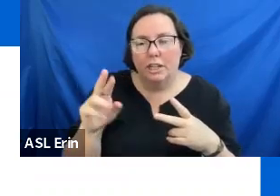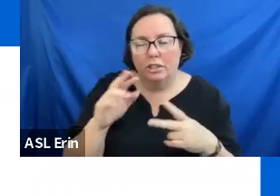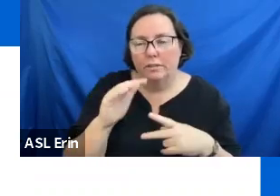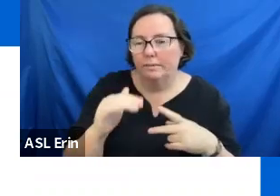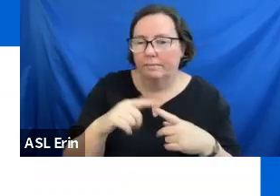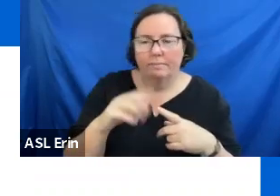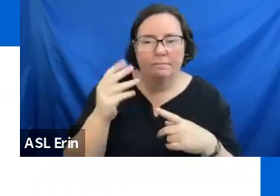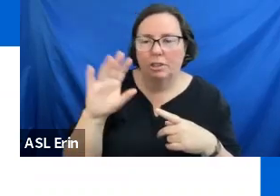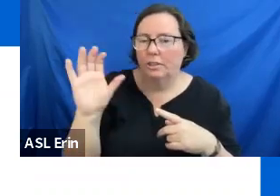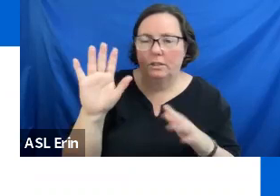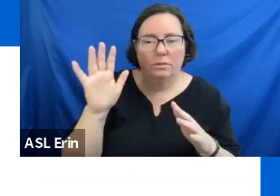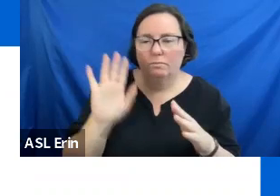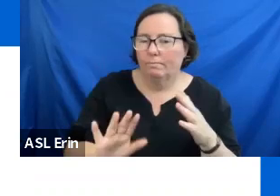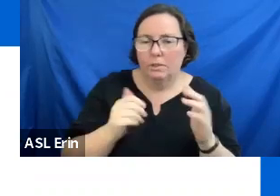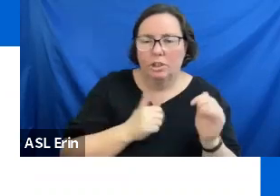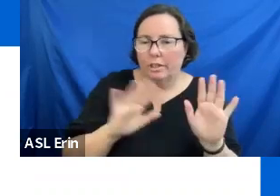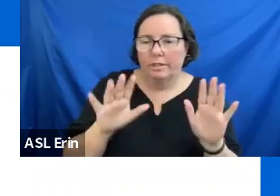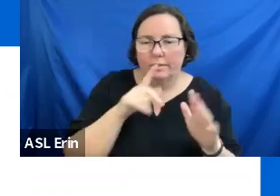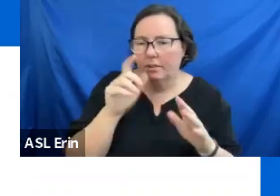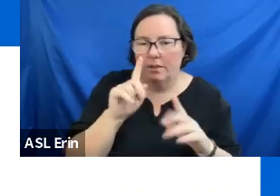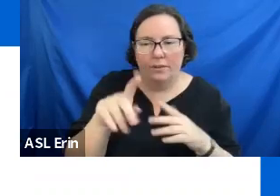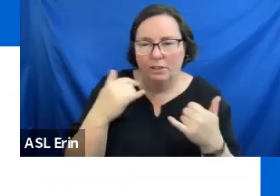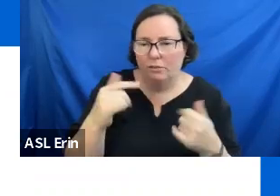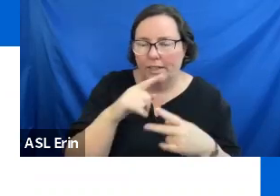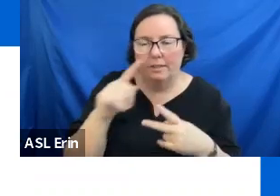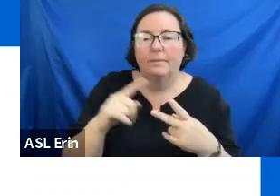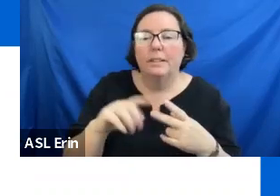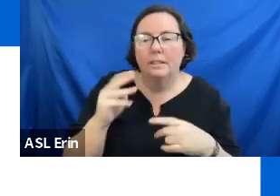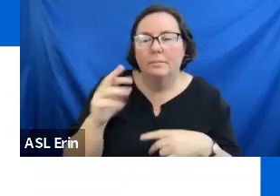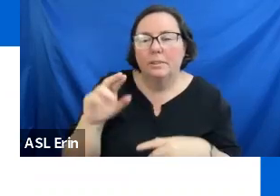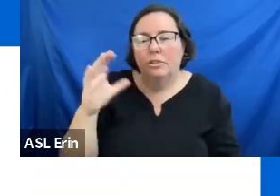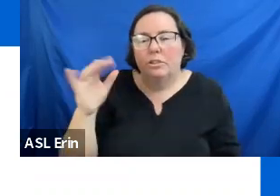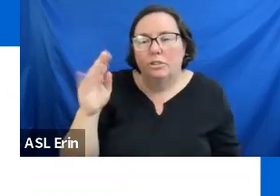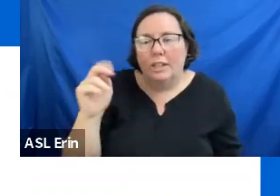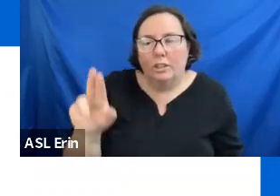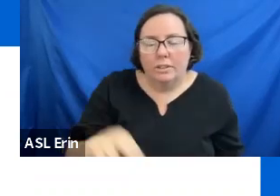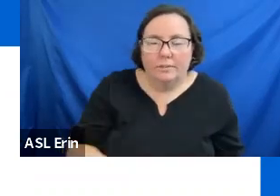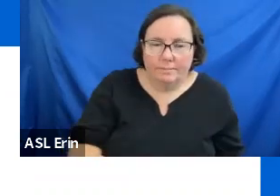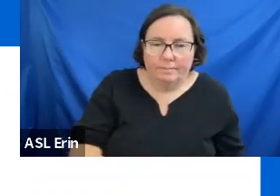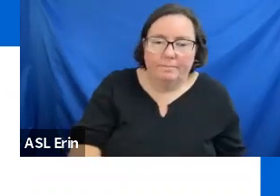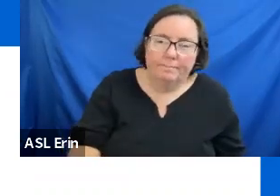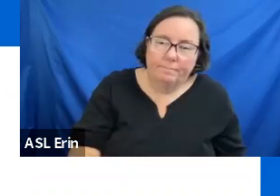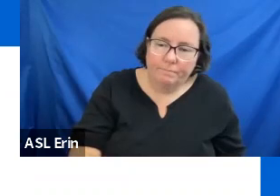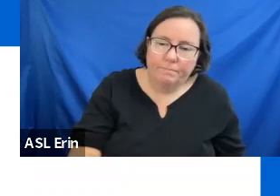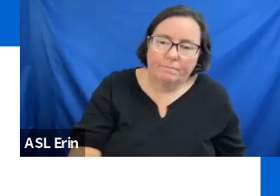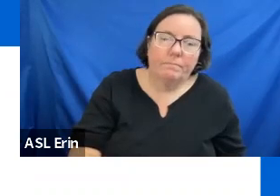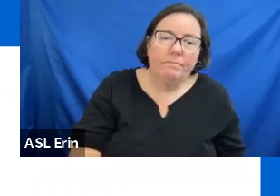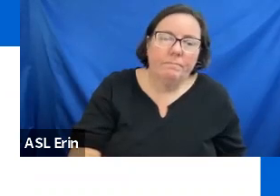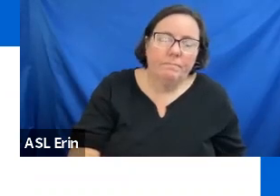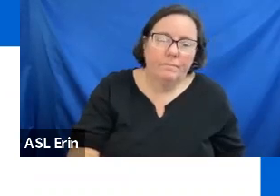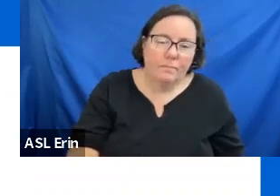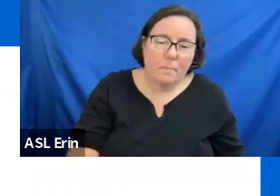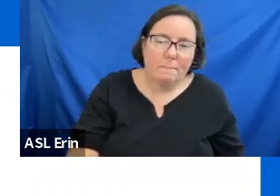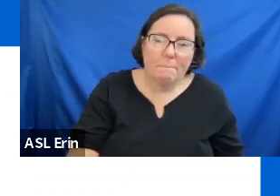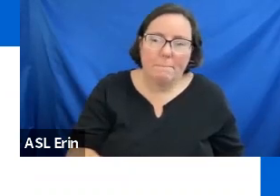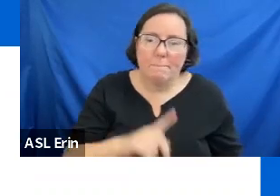Nope, I'm sorry, I took my hand down. Okay, Mr. Kreger. Just only to